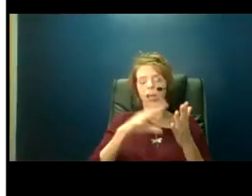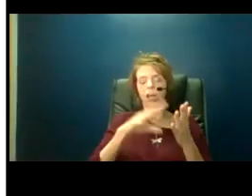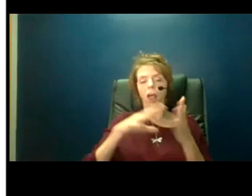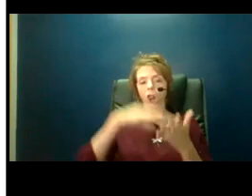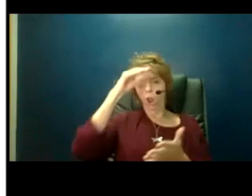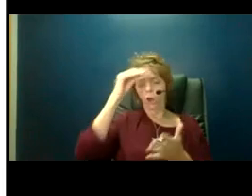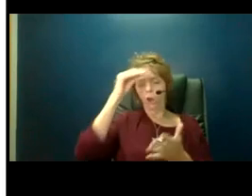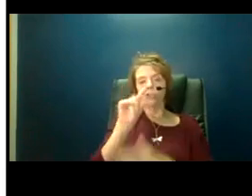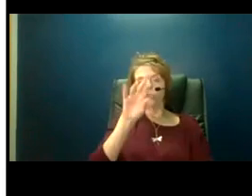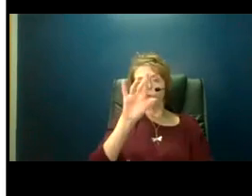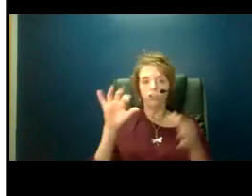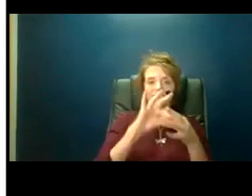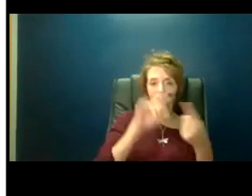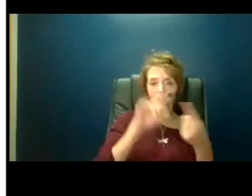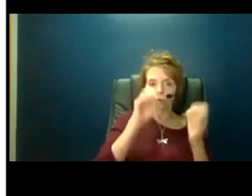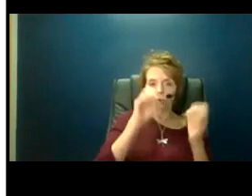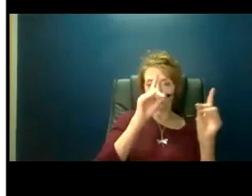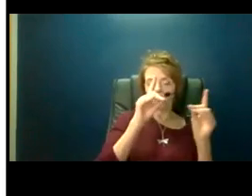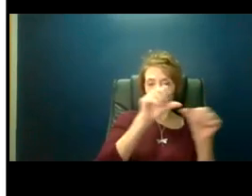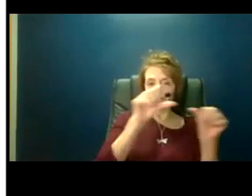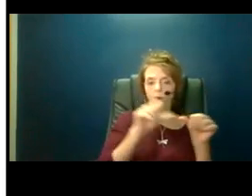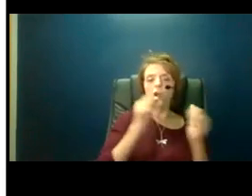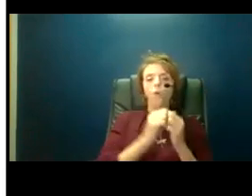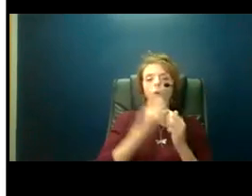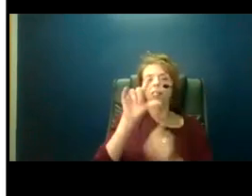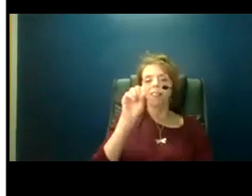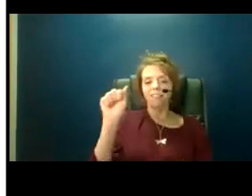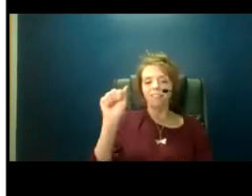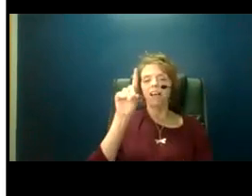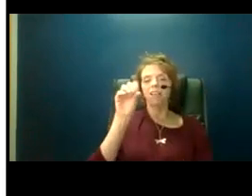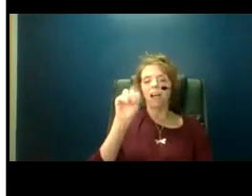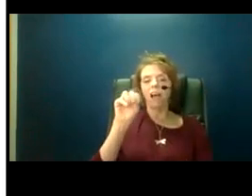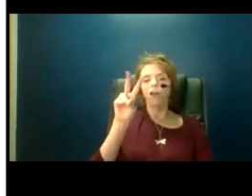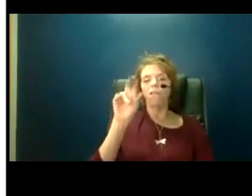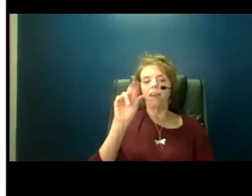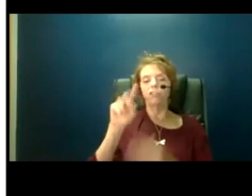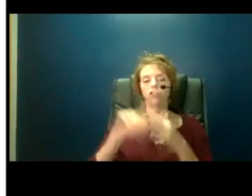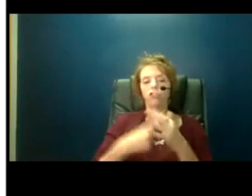the Education Sector, Mapping Your Work, with Dr. Lisa Donovan, and that will start at 4